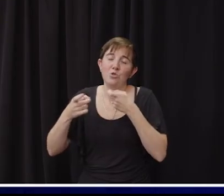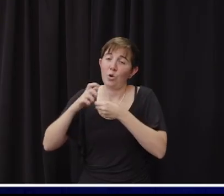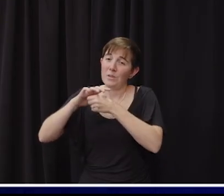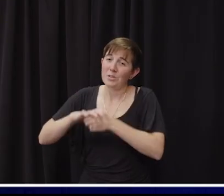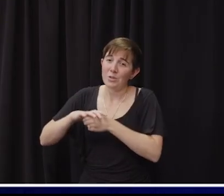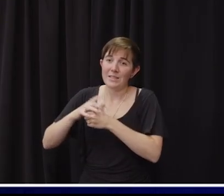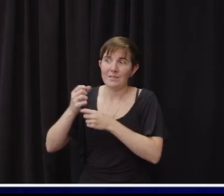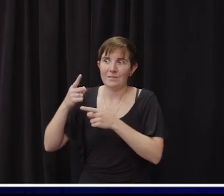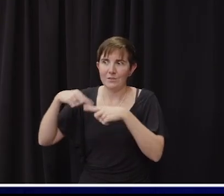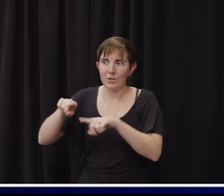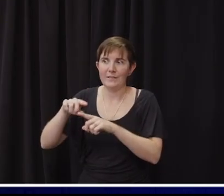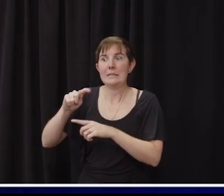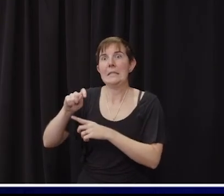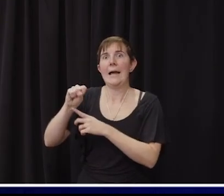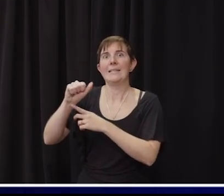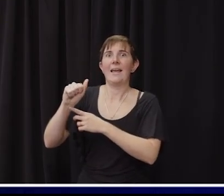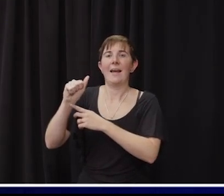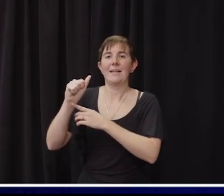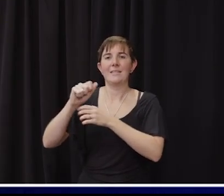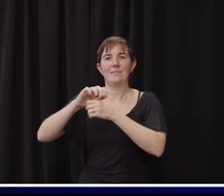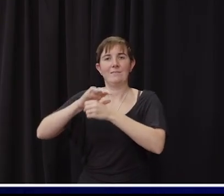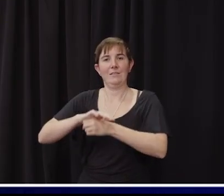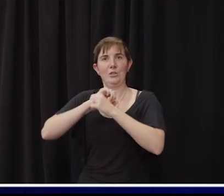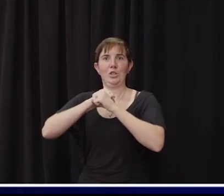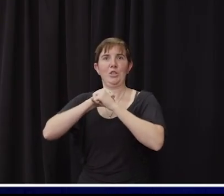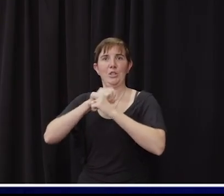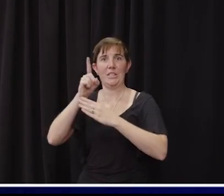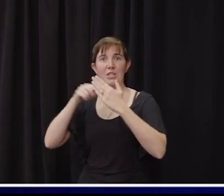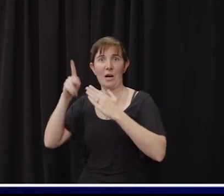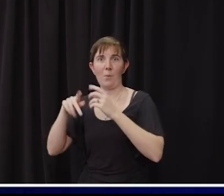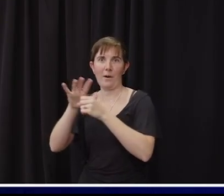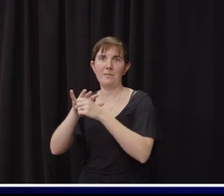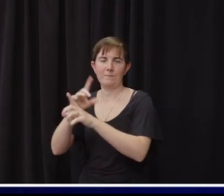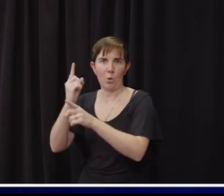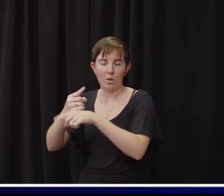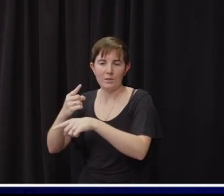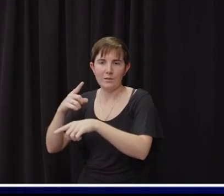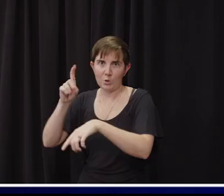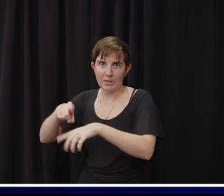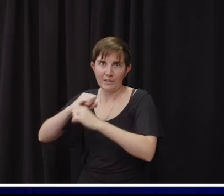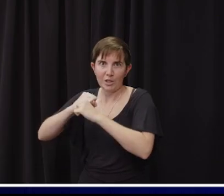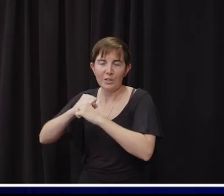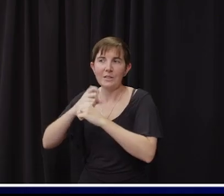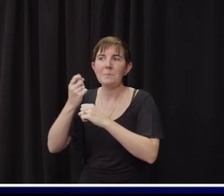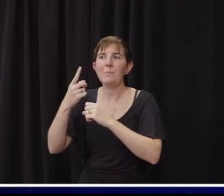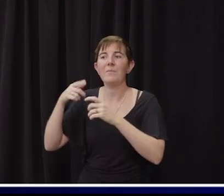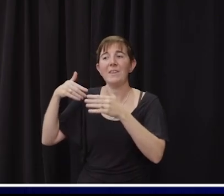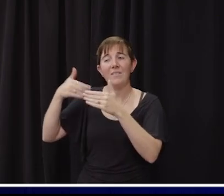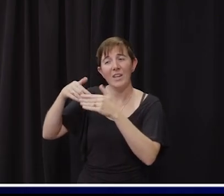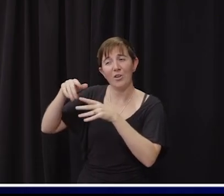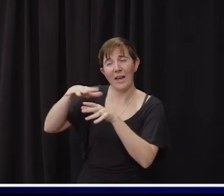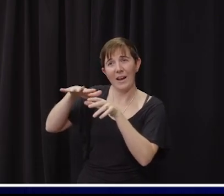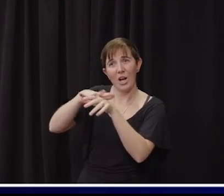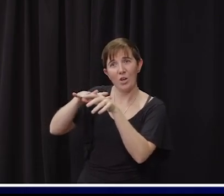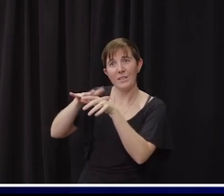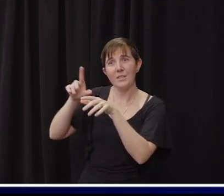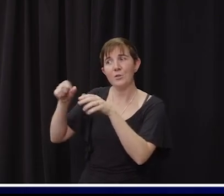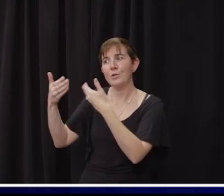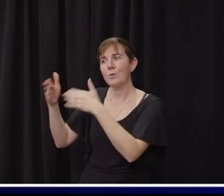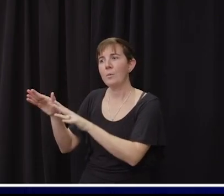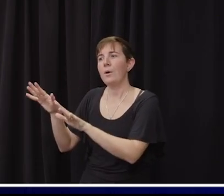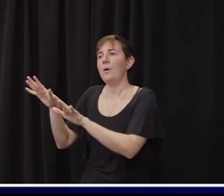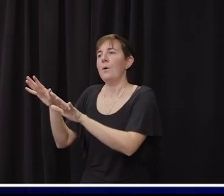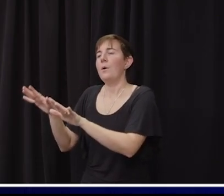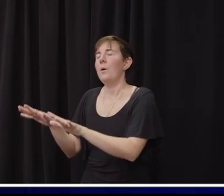security checkpoint, but around there, want to make sure that there are these moments of respite where you can kind of calm down